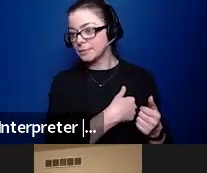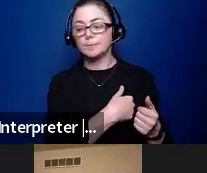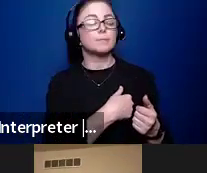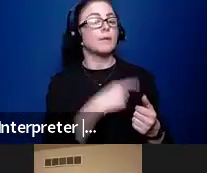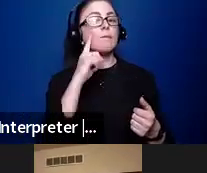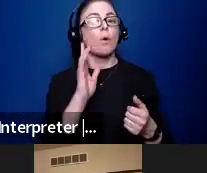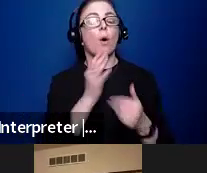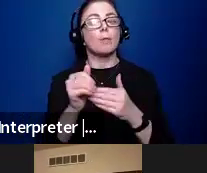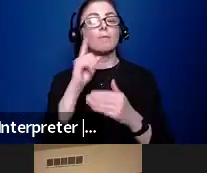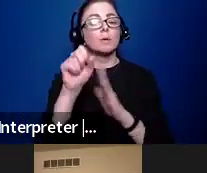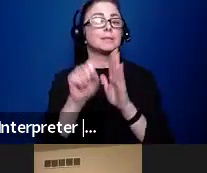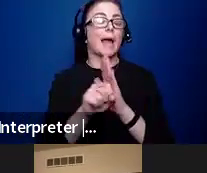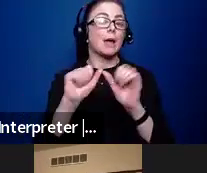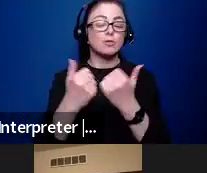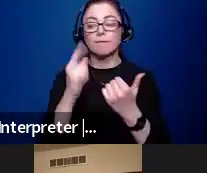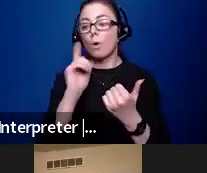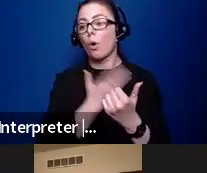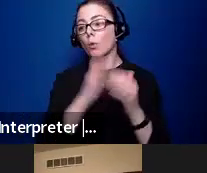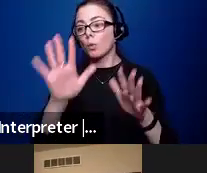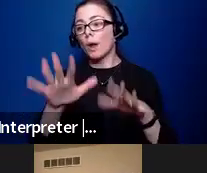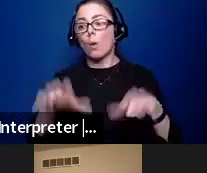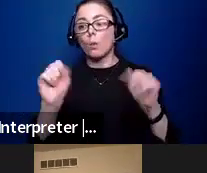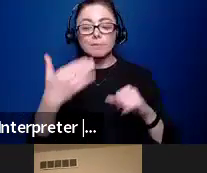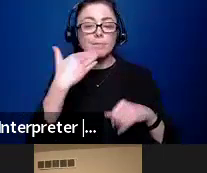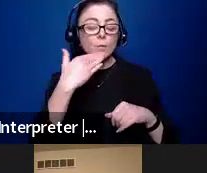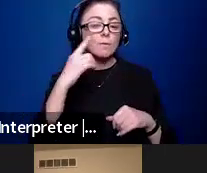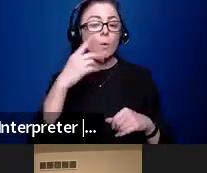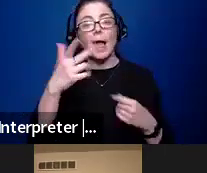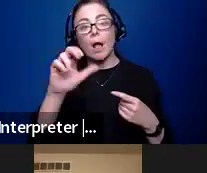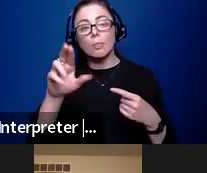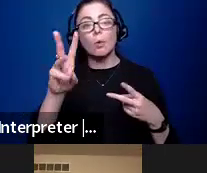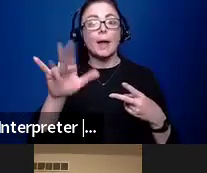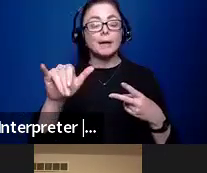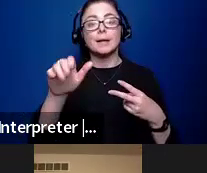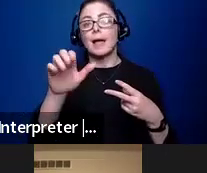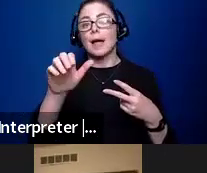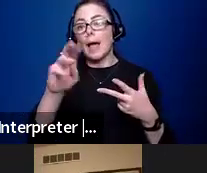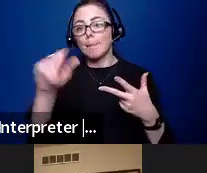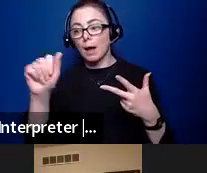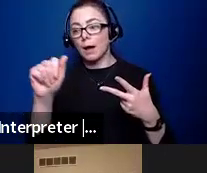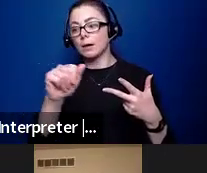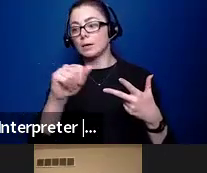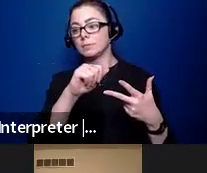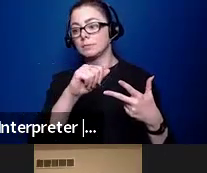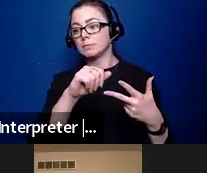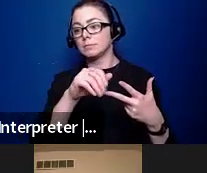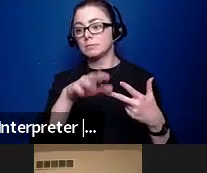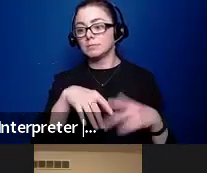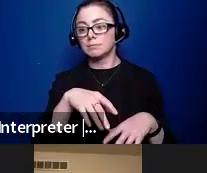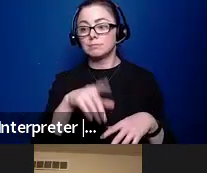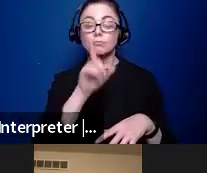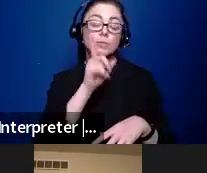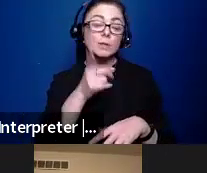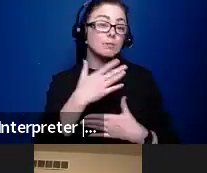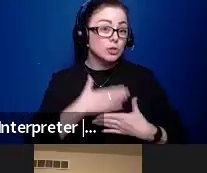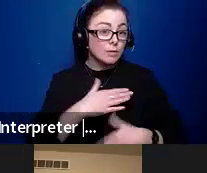agencies, and for our great hosts, Heather, Wendy, and Emma. And we really appreciate